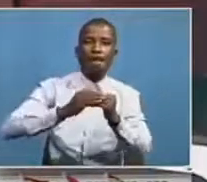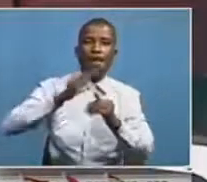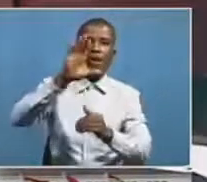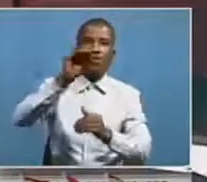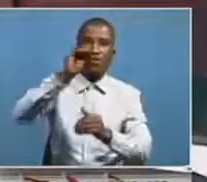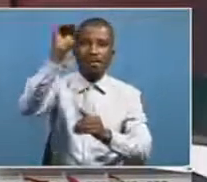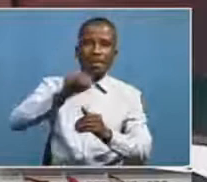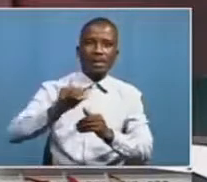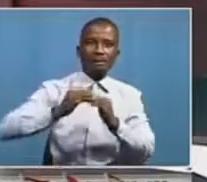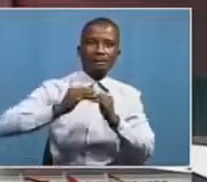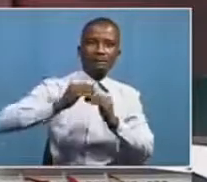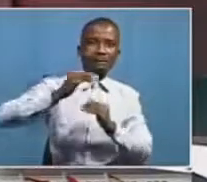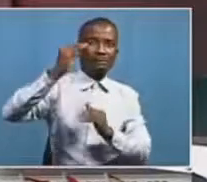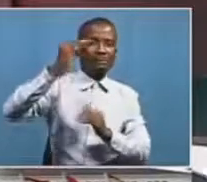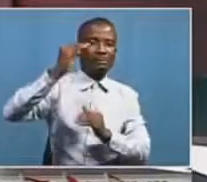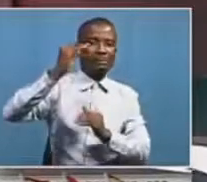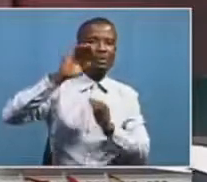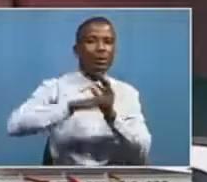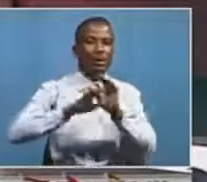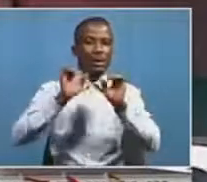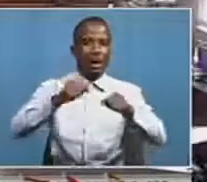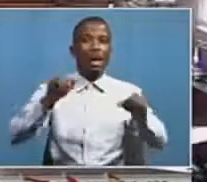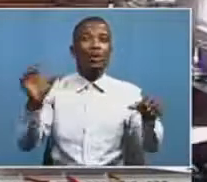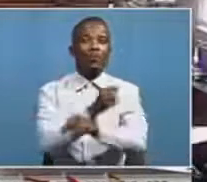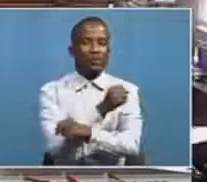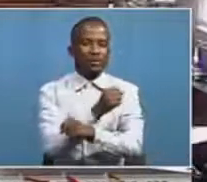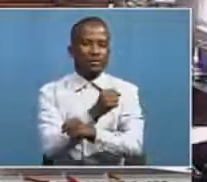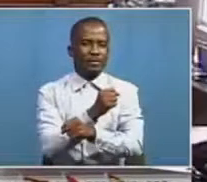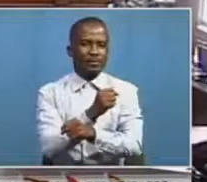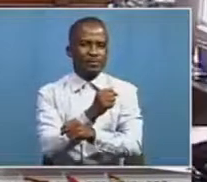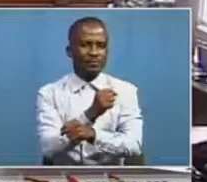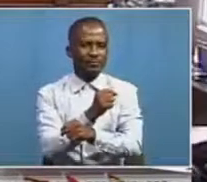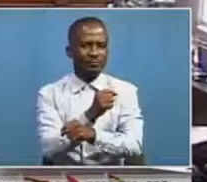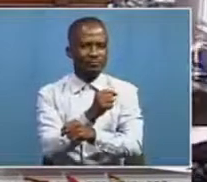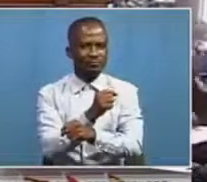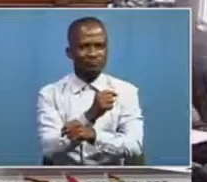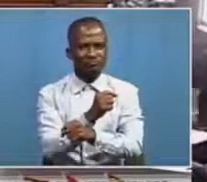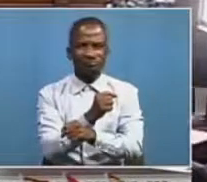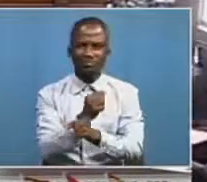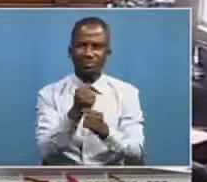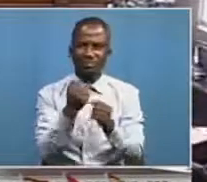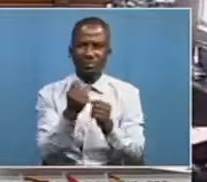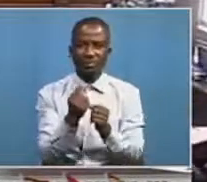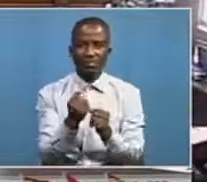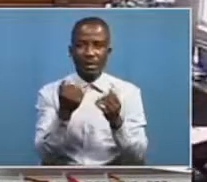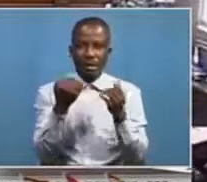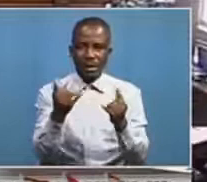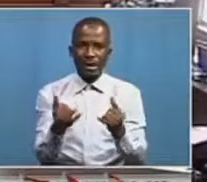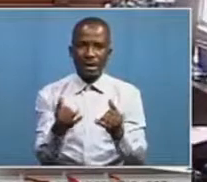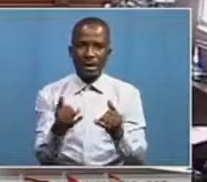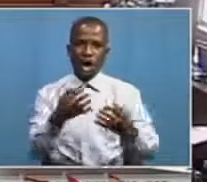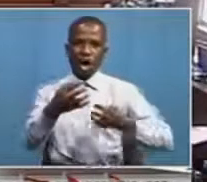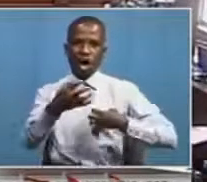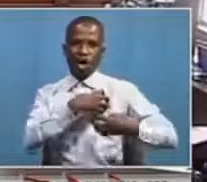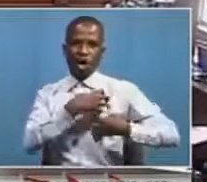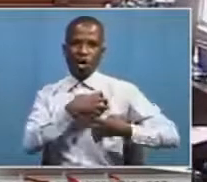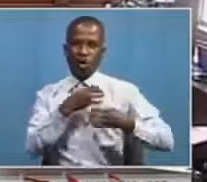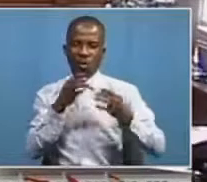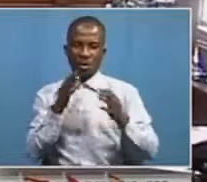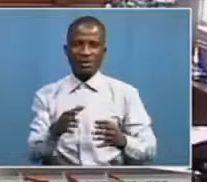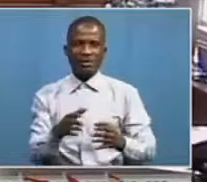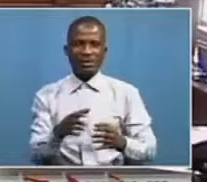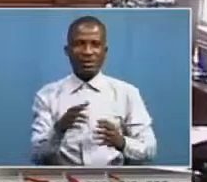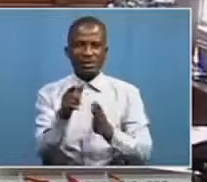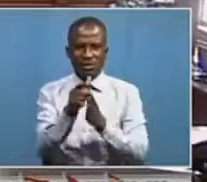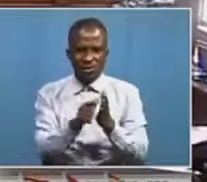50% of the total number of valid votes cast at the election. End of quote. The petition itself. The petitioner, per